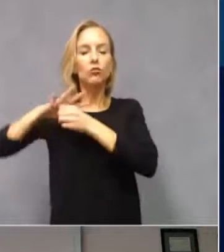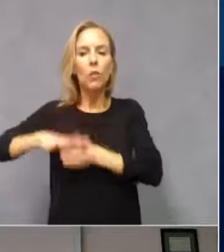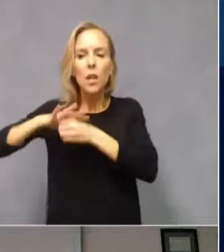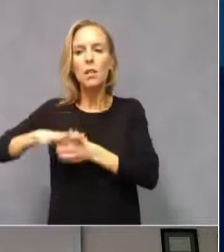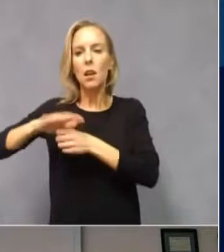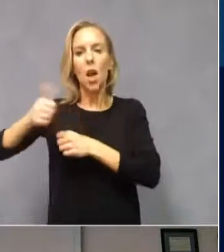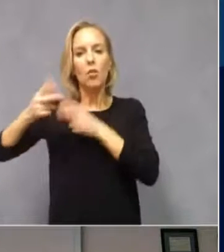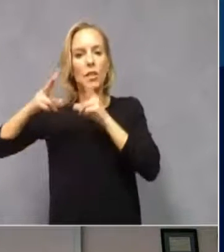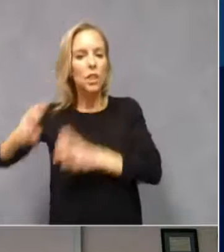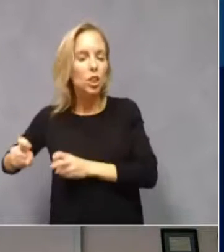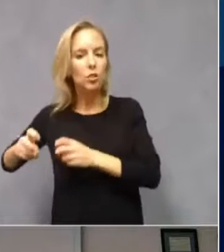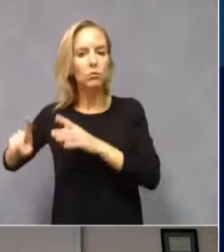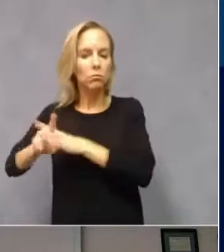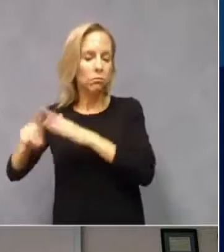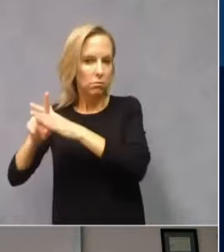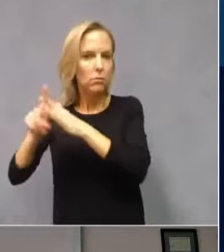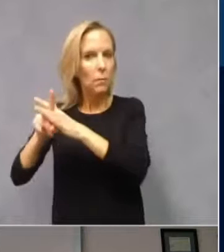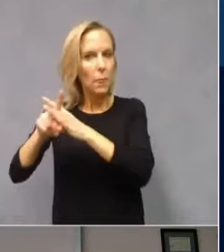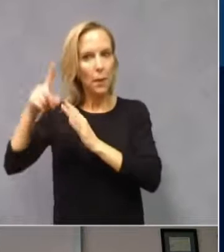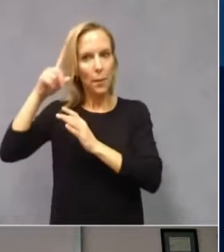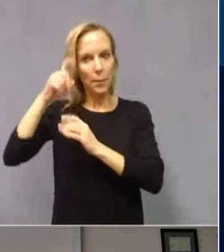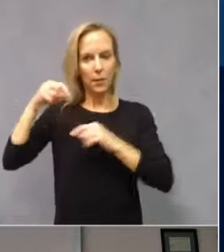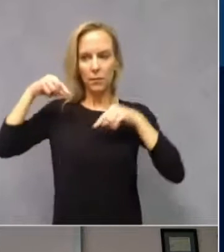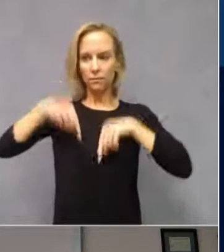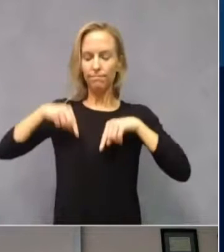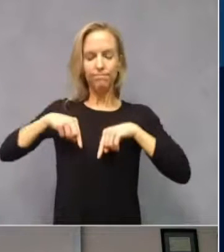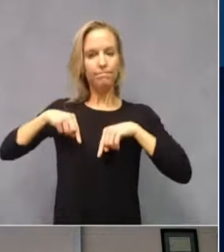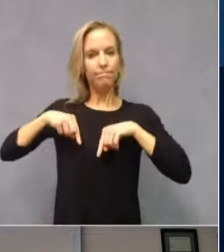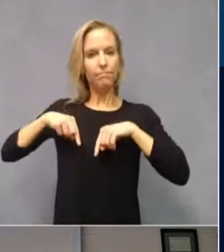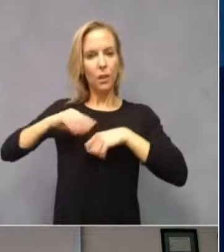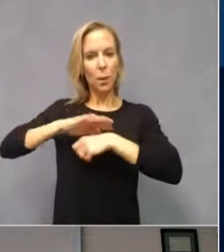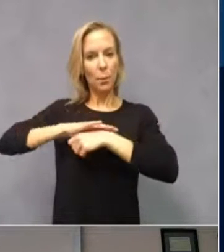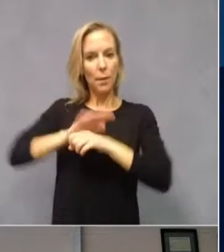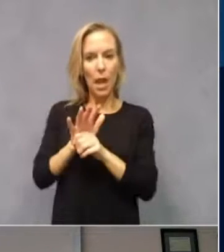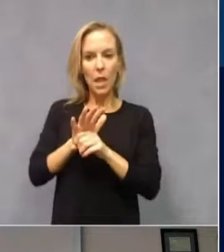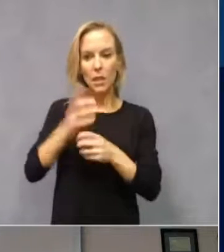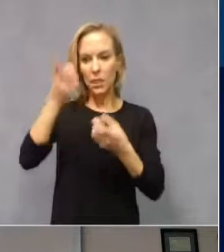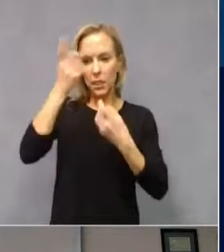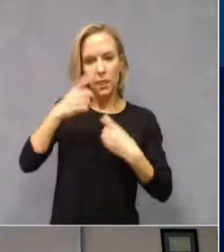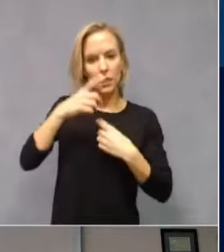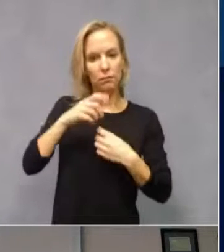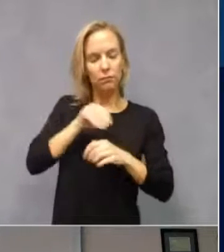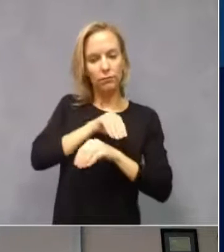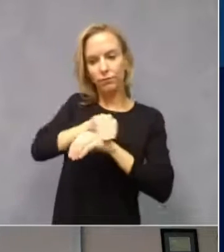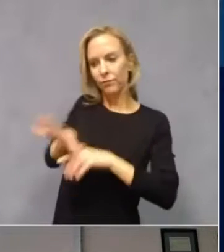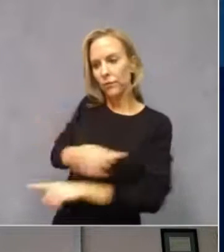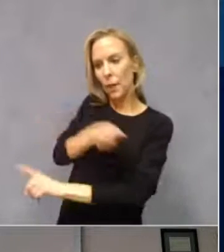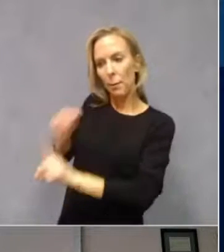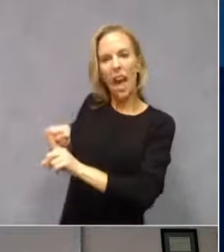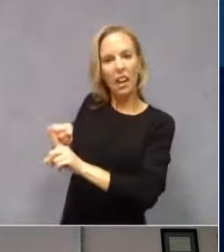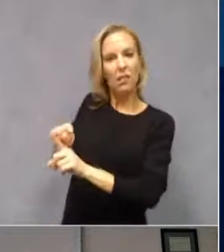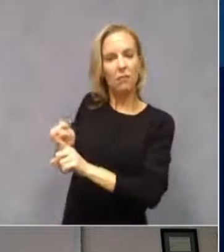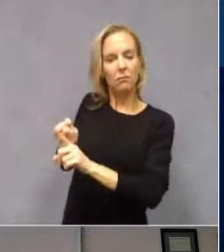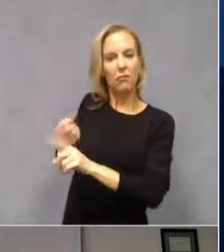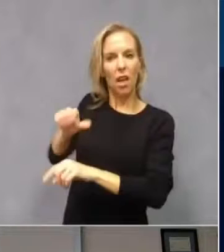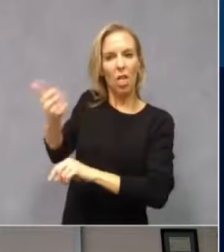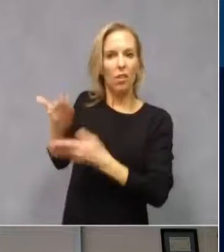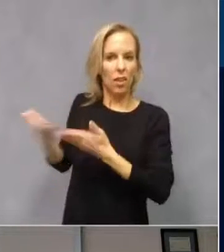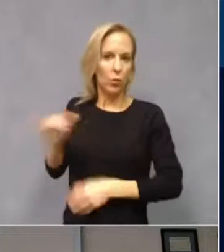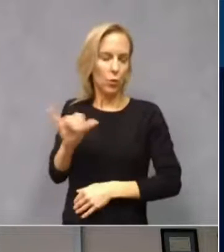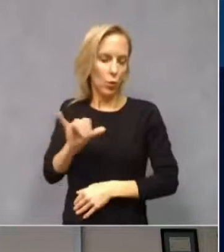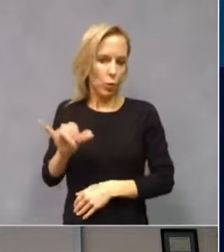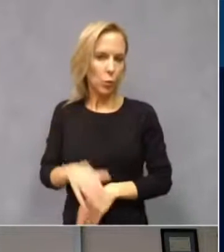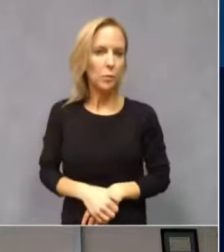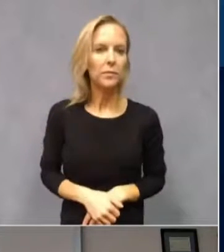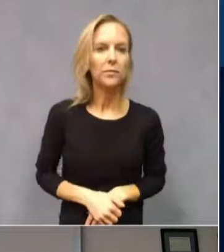the dysfunctionality that the pandemic and the disease brings about. And then James, I think, is there one more slide, James? If you move